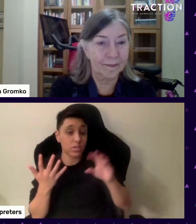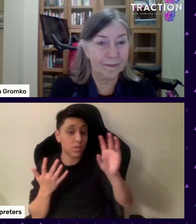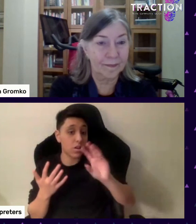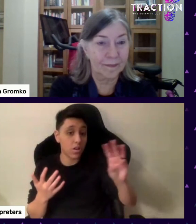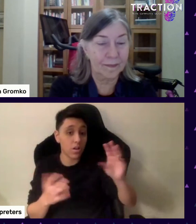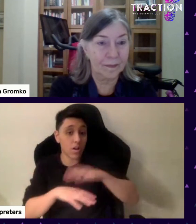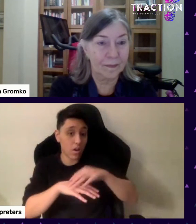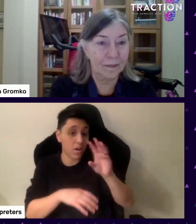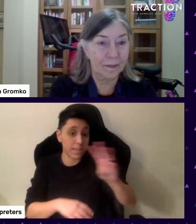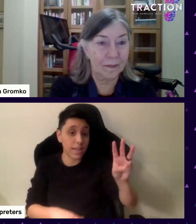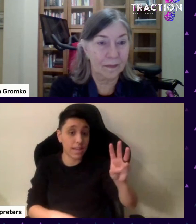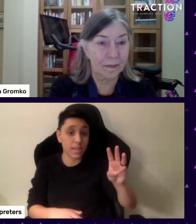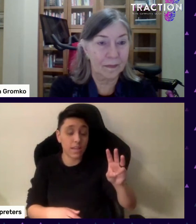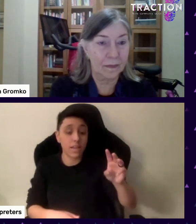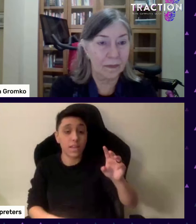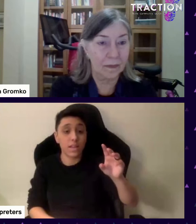important.